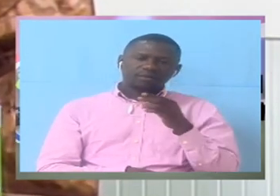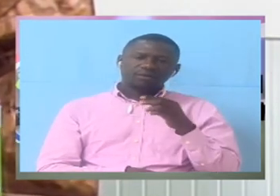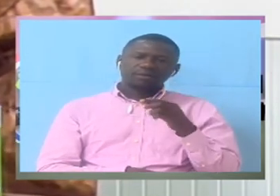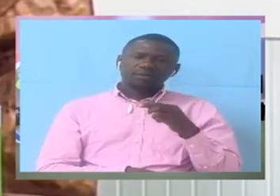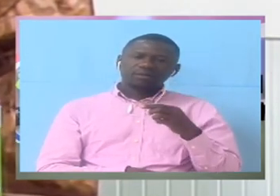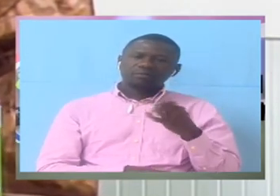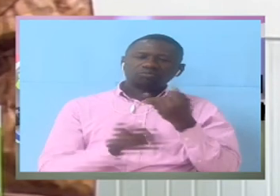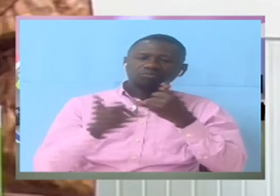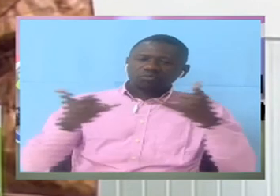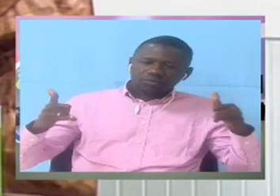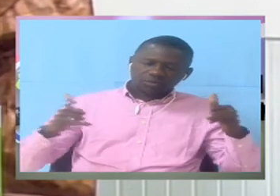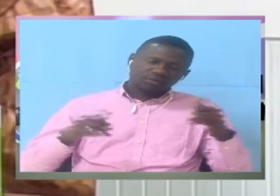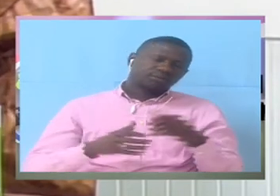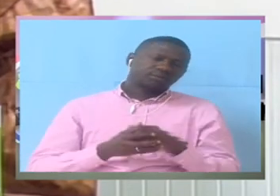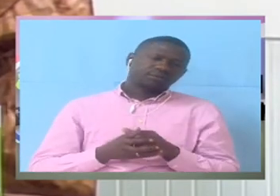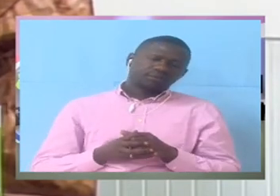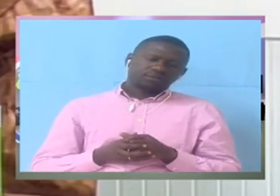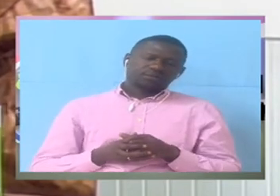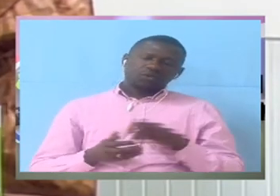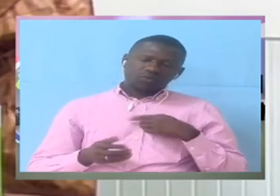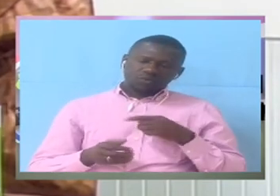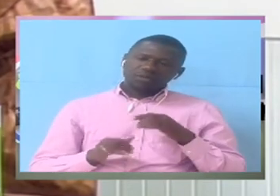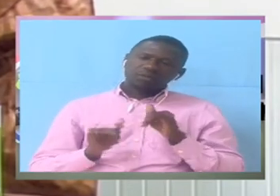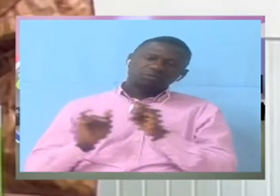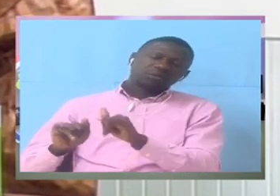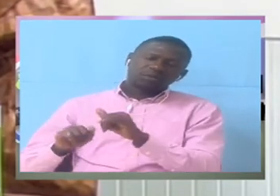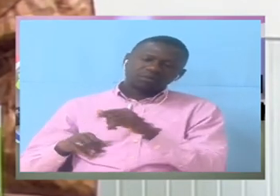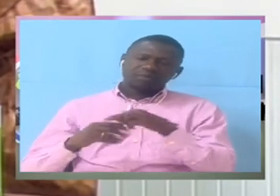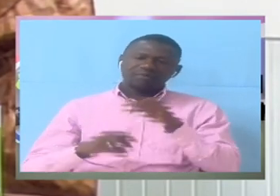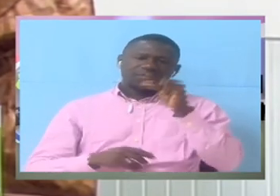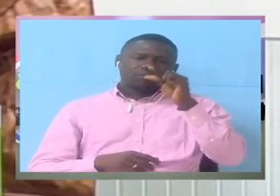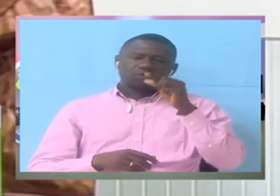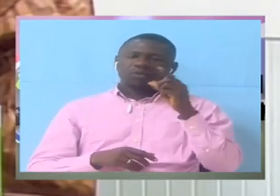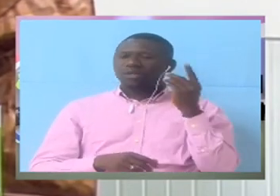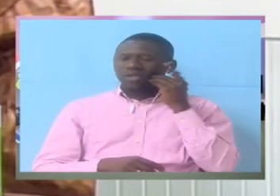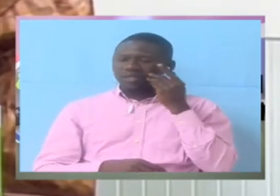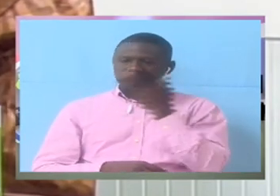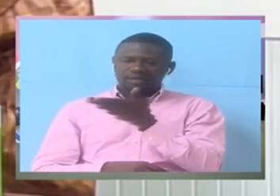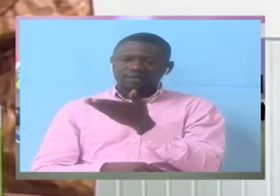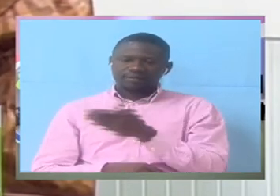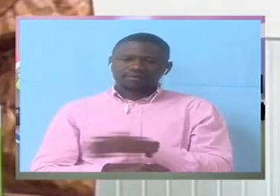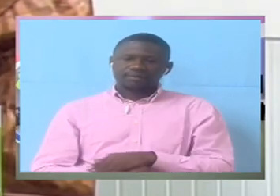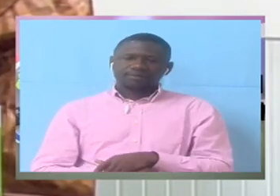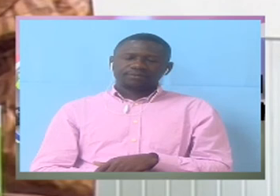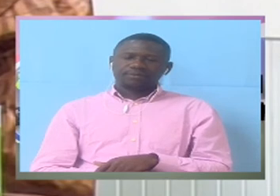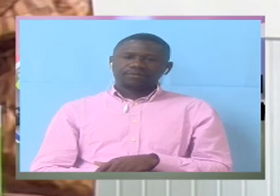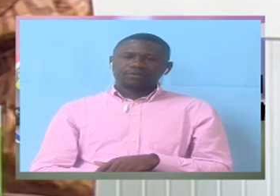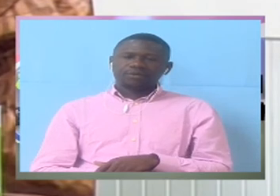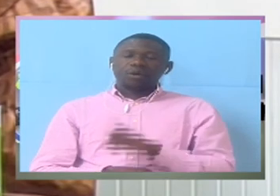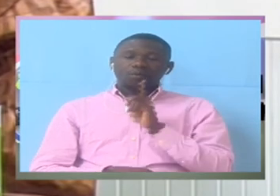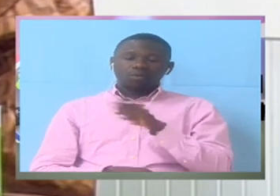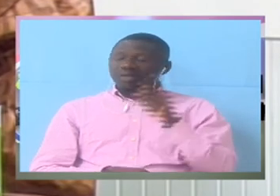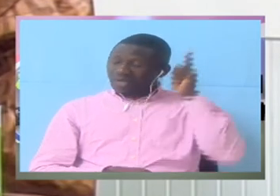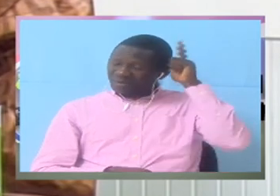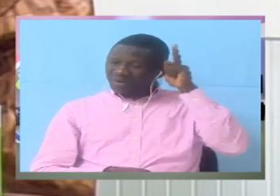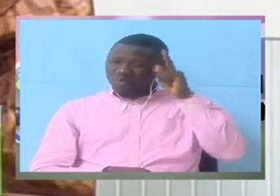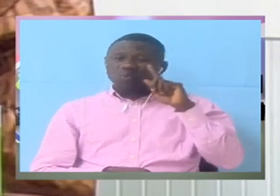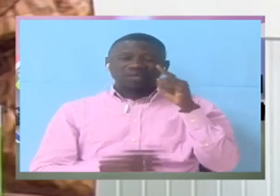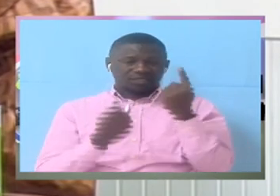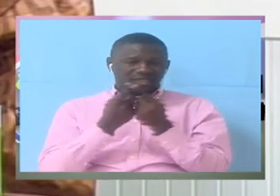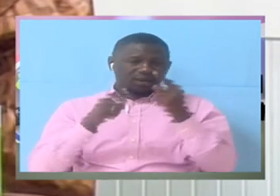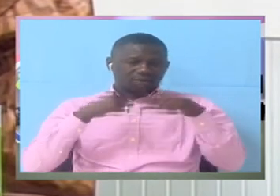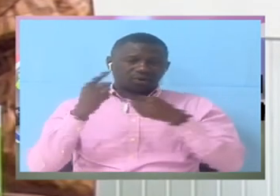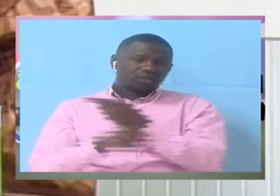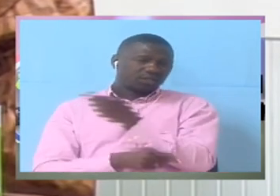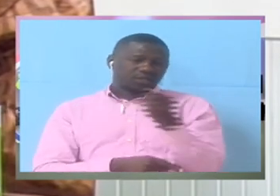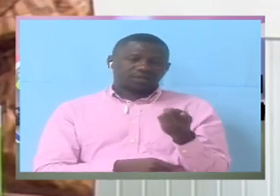We spent some few days there also. Liberia na kuoto. But Liberia, there is one thing